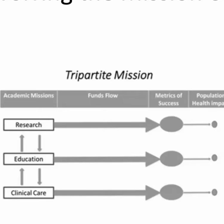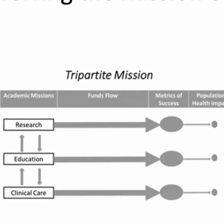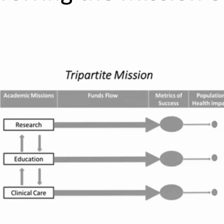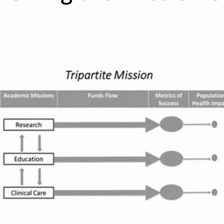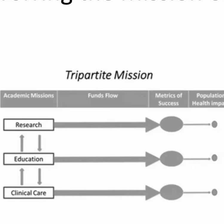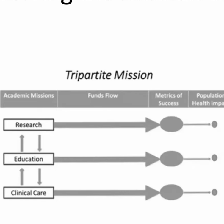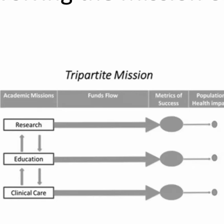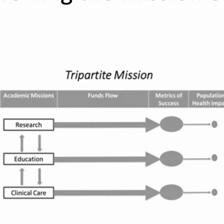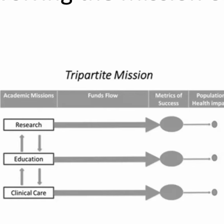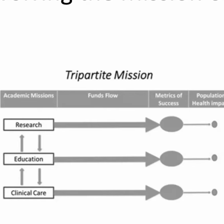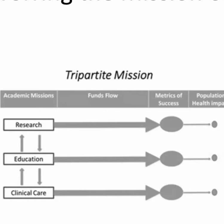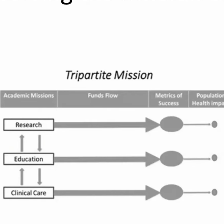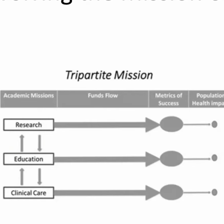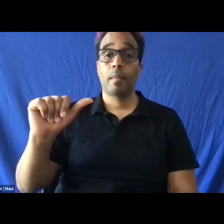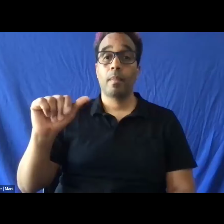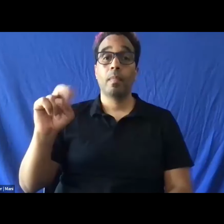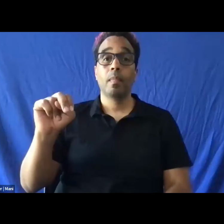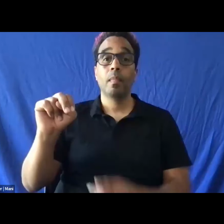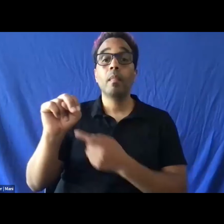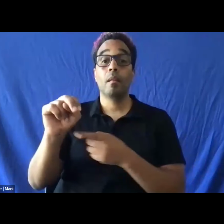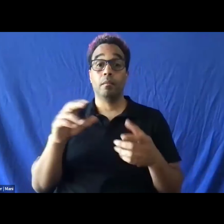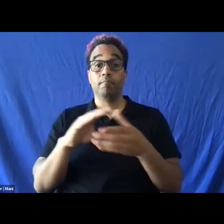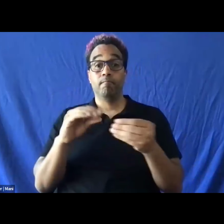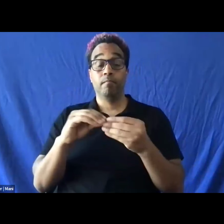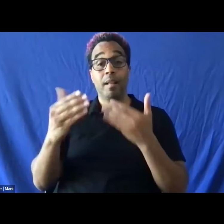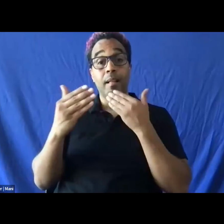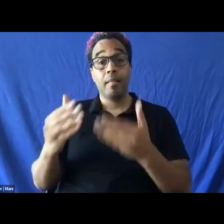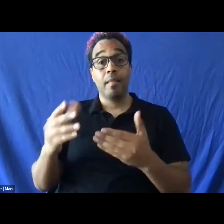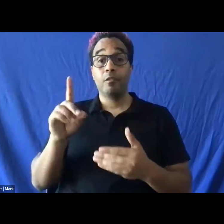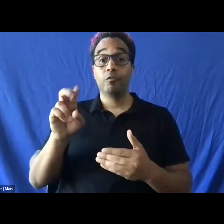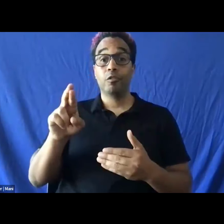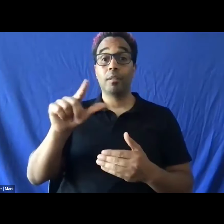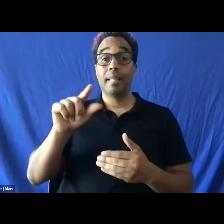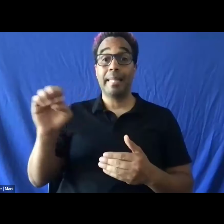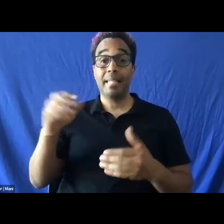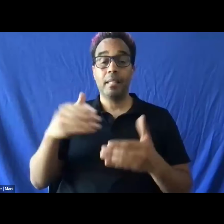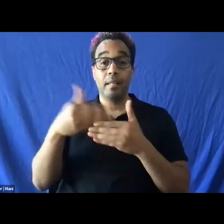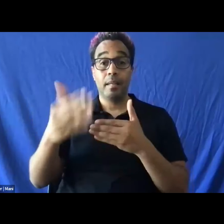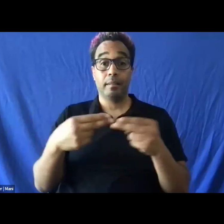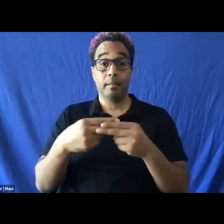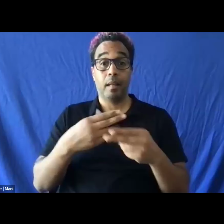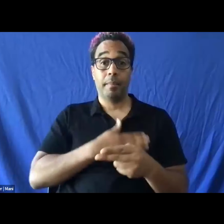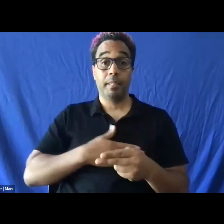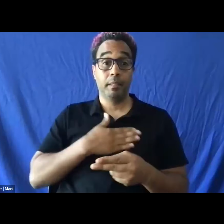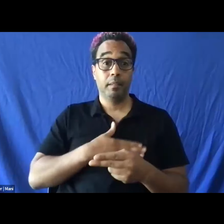Thank you so much, Dr. Lee. We move to the next slide, please.